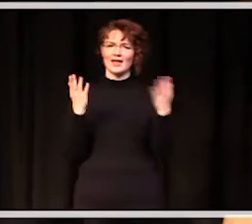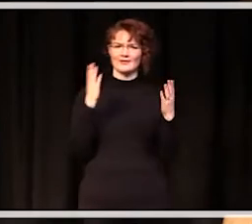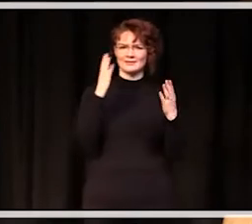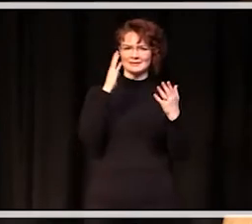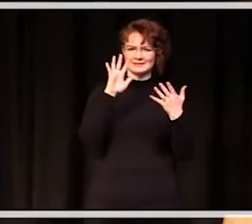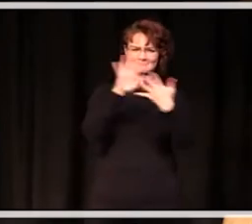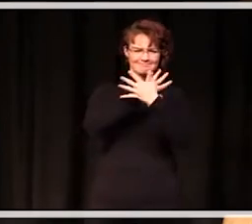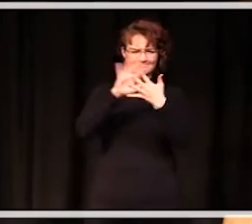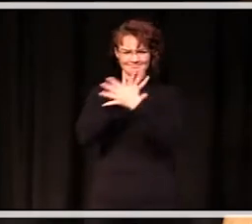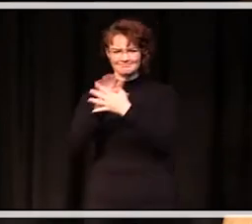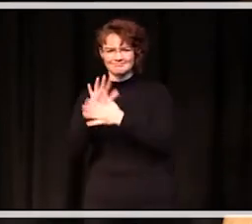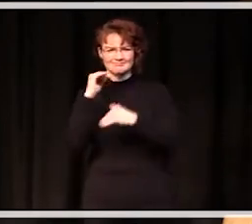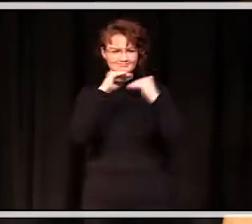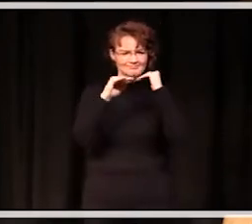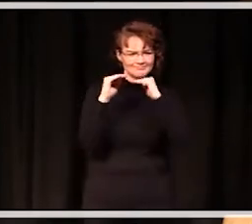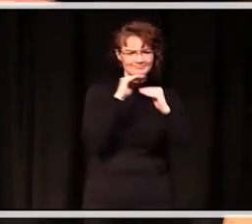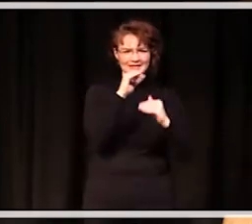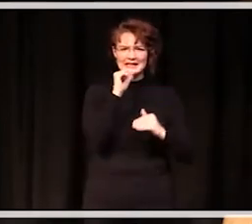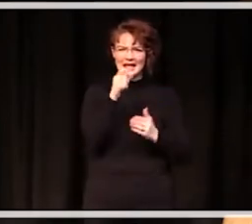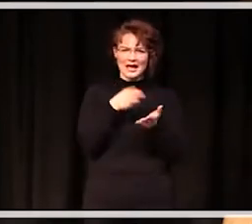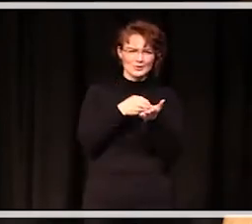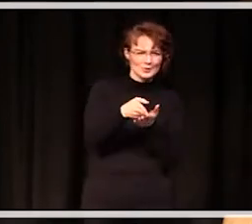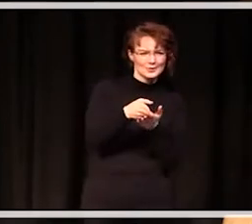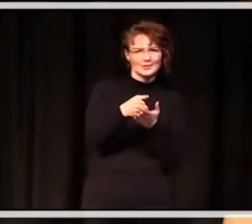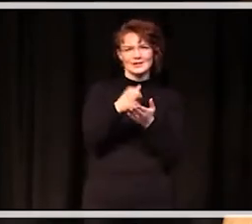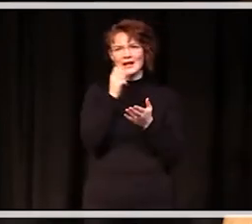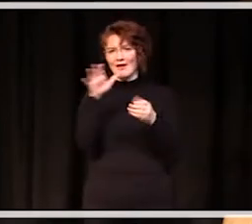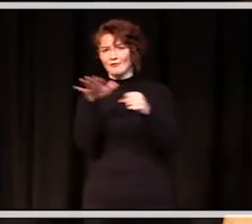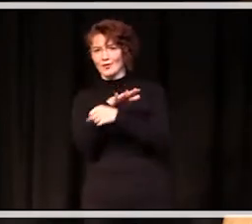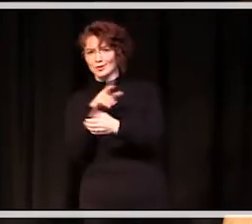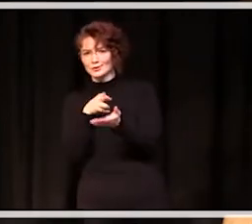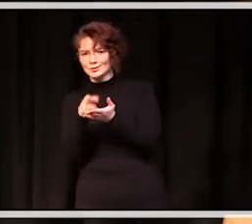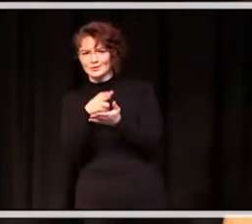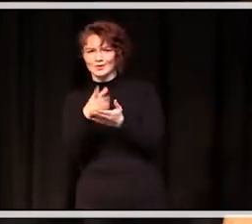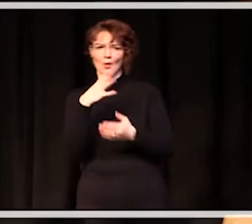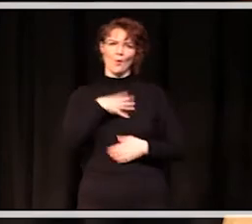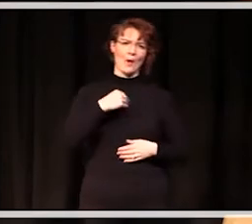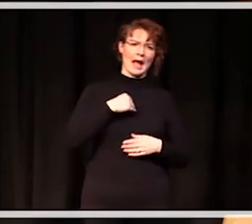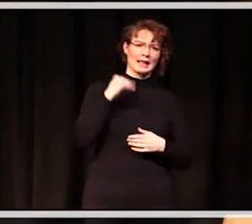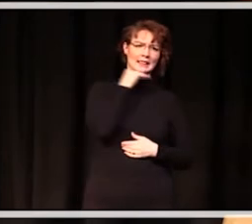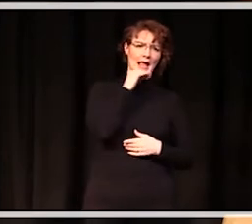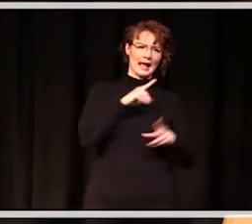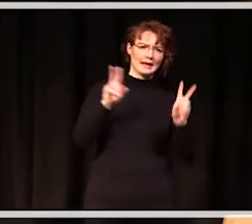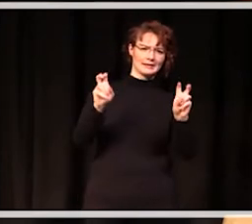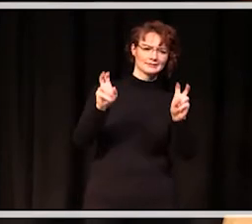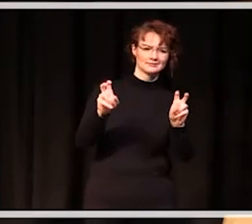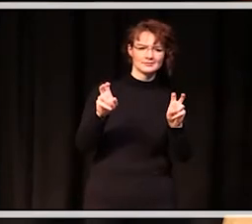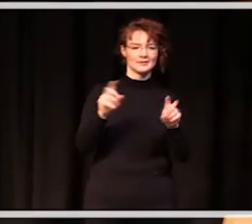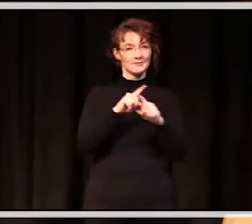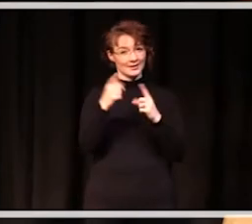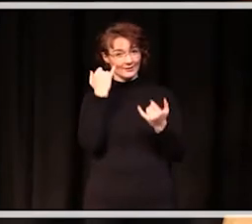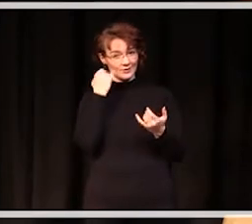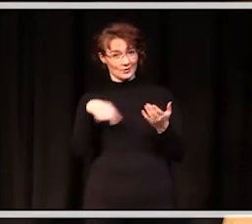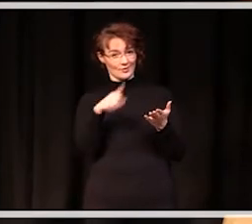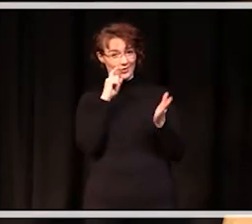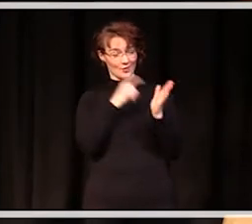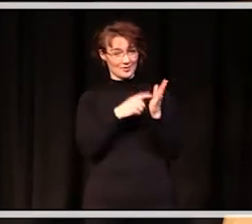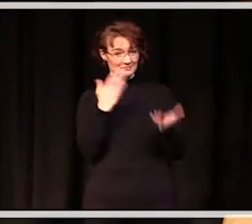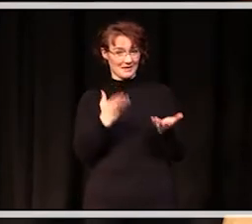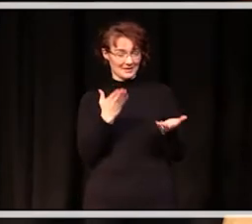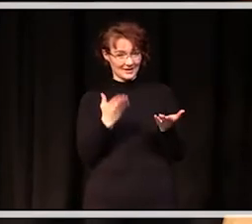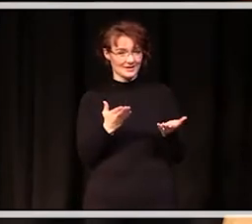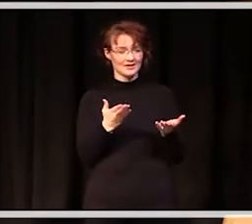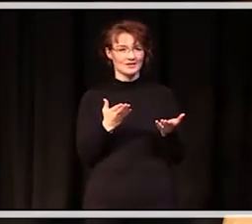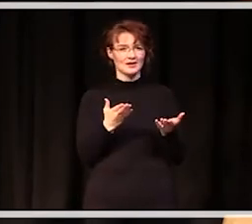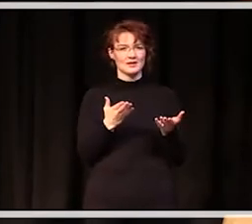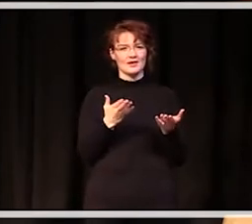lot of untruths, mistruths, white lies that are out there. But I don't know if you've noticed this, because there's just kind of this